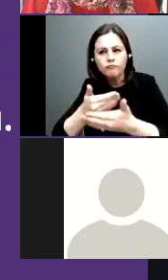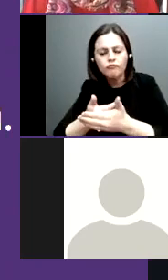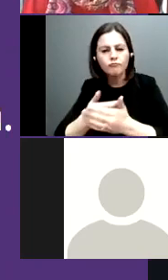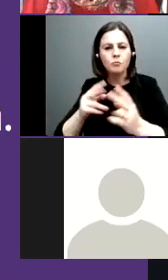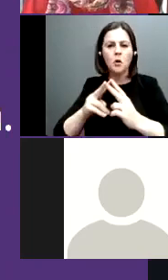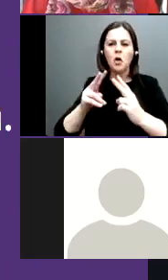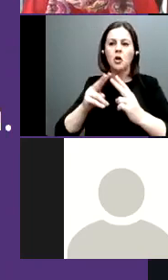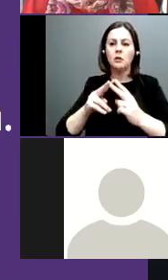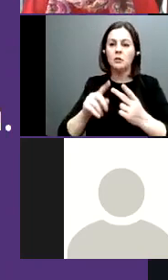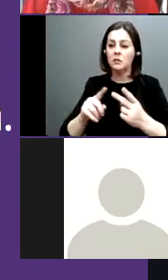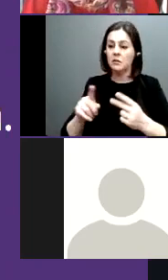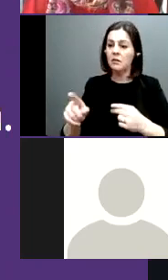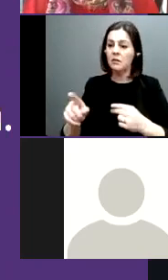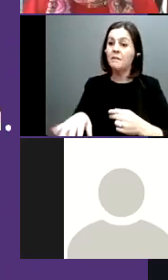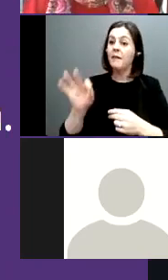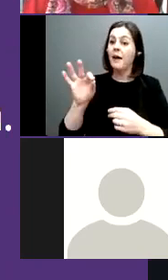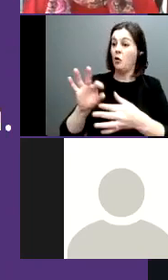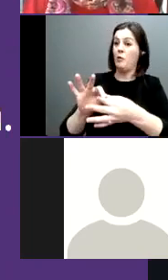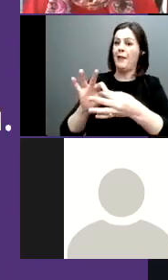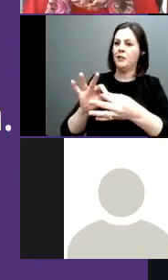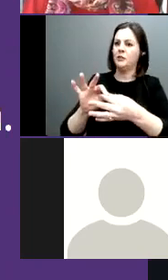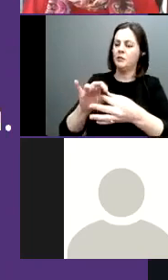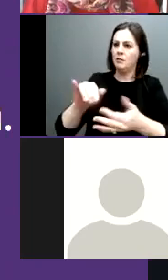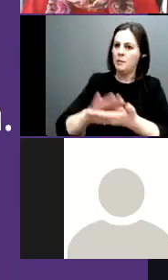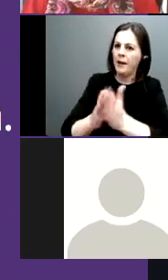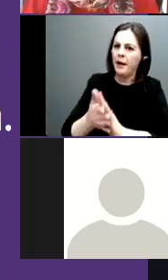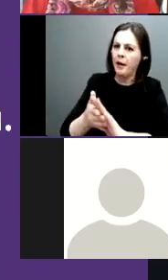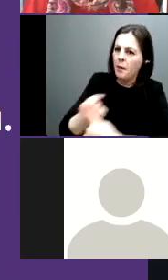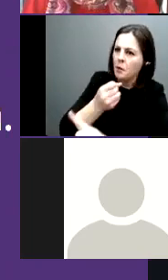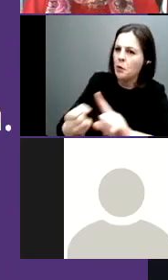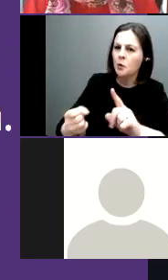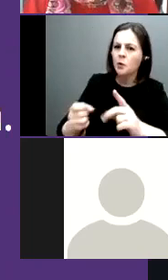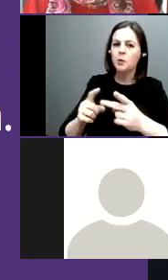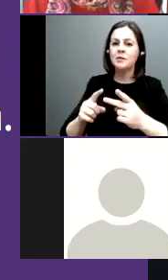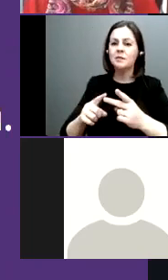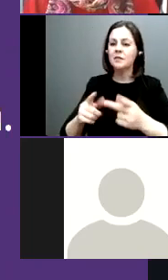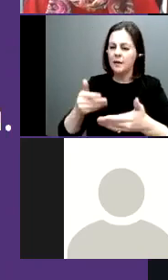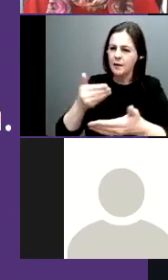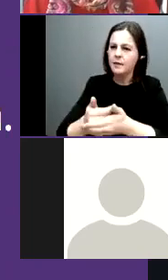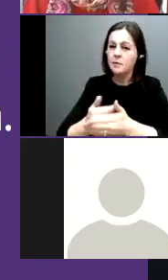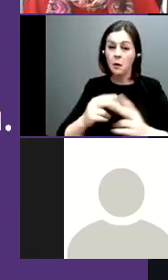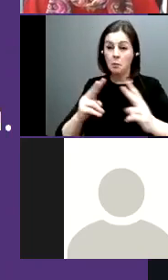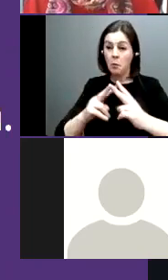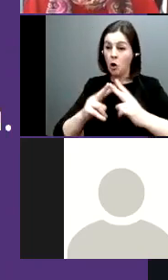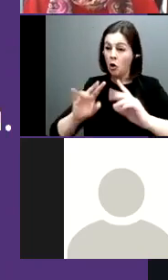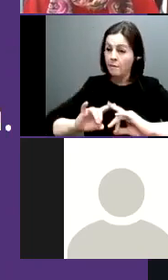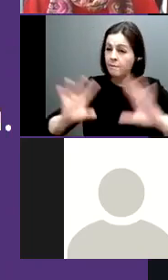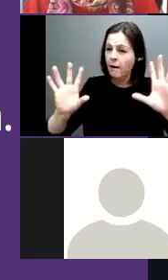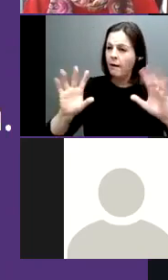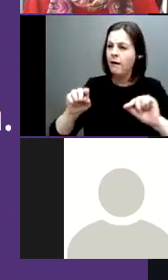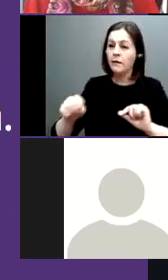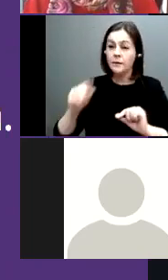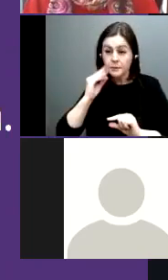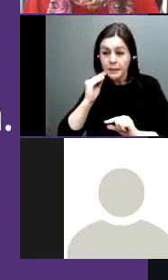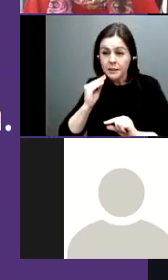abusive relationship and experience intimate partner violence? Do they have a sense of themselves? Do they have